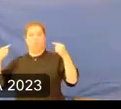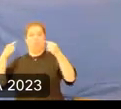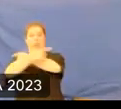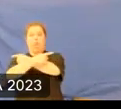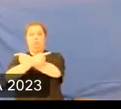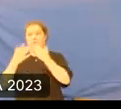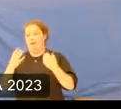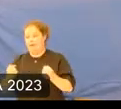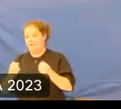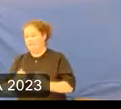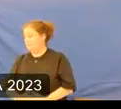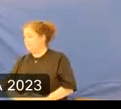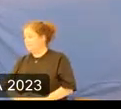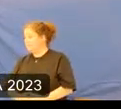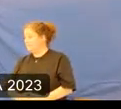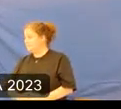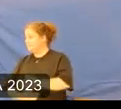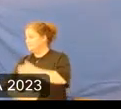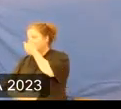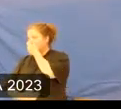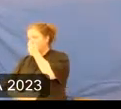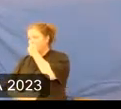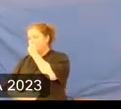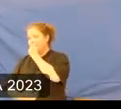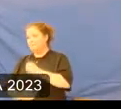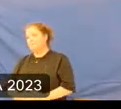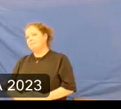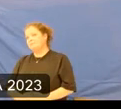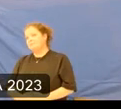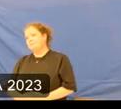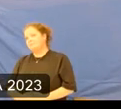So how does it work? Well, I think the two main kind